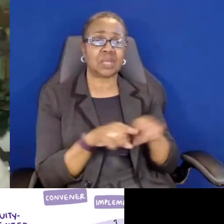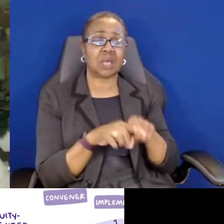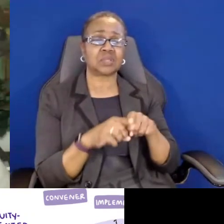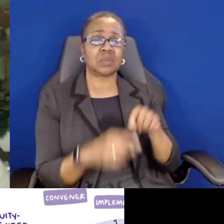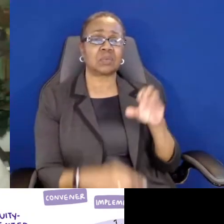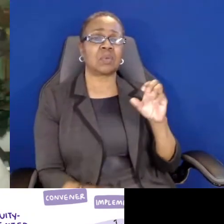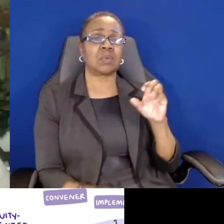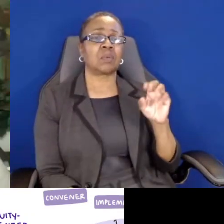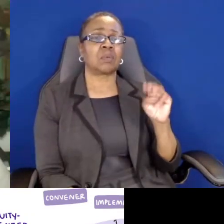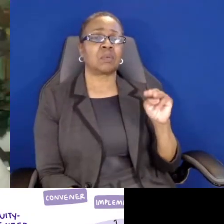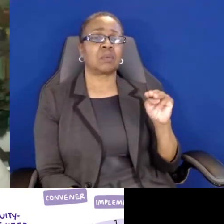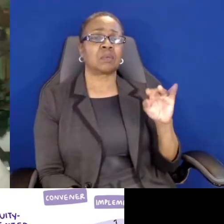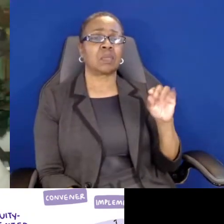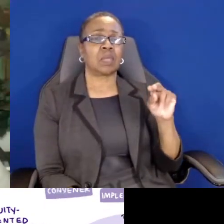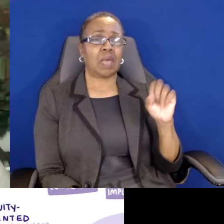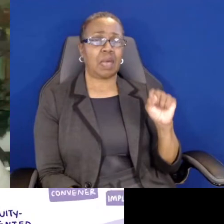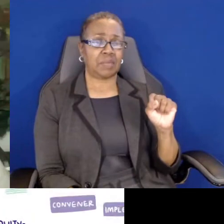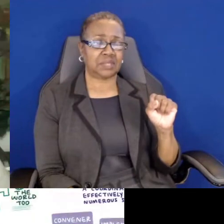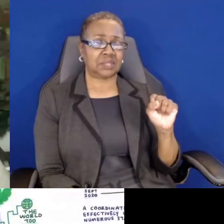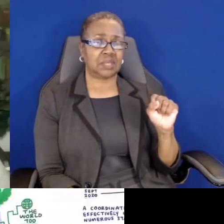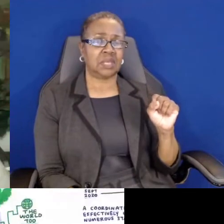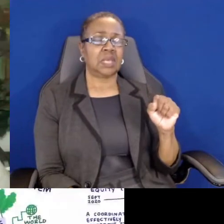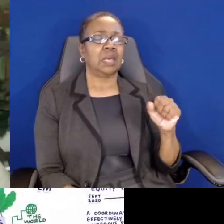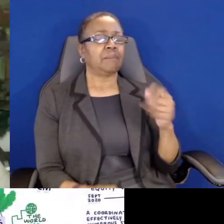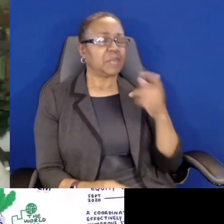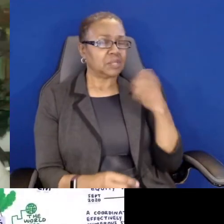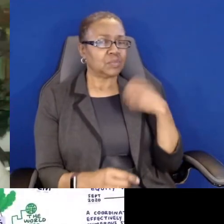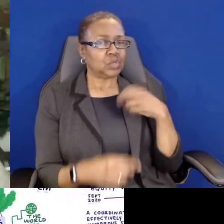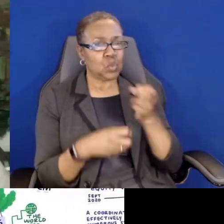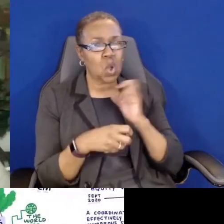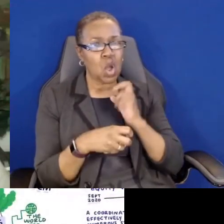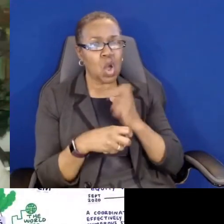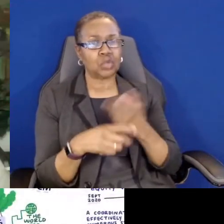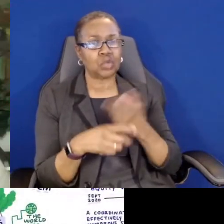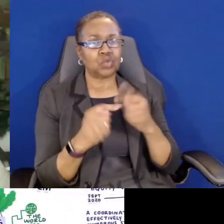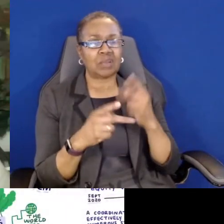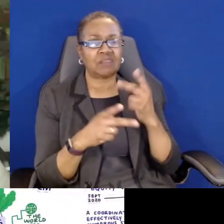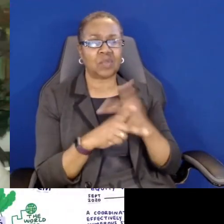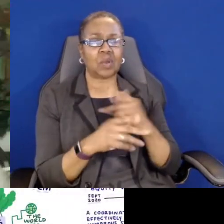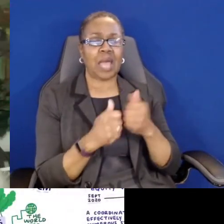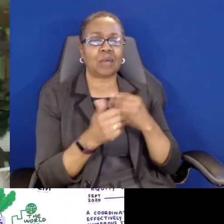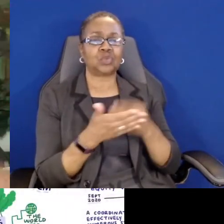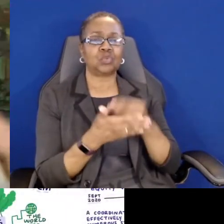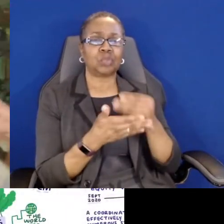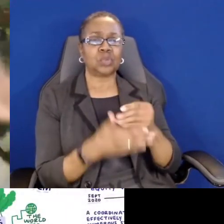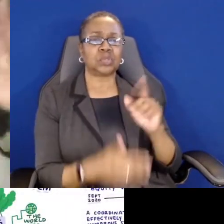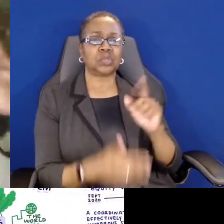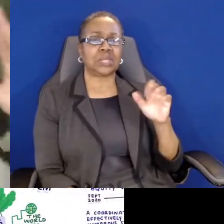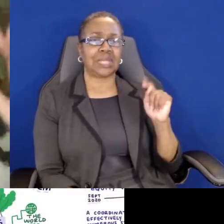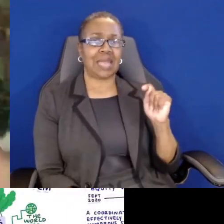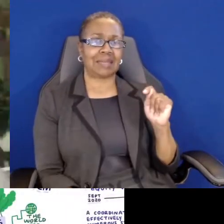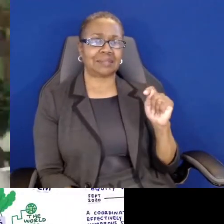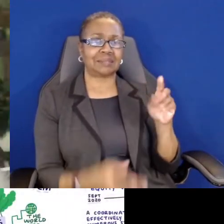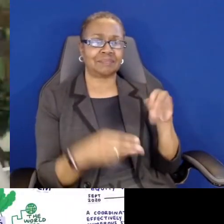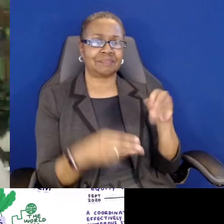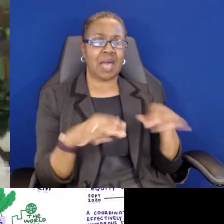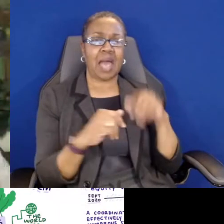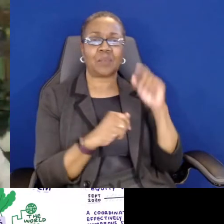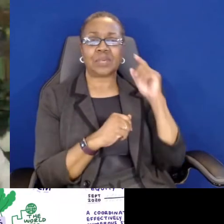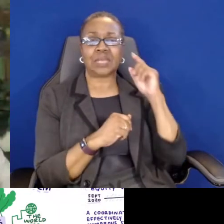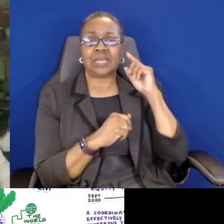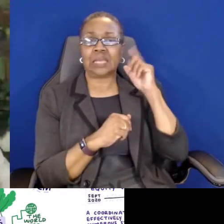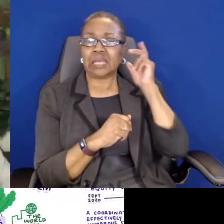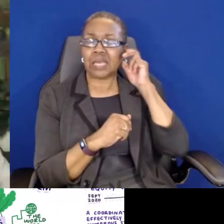just too mystifying to understand how to even purchase lots. It wasn't even, I just would hear theoretics, but not